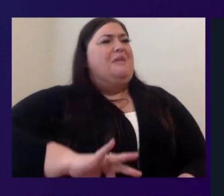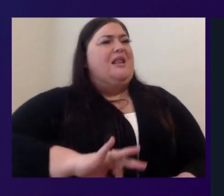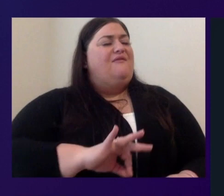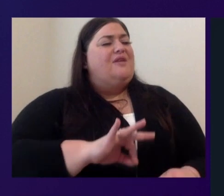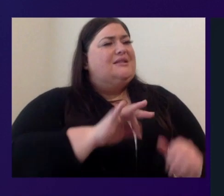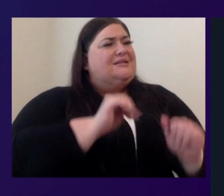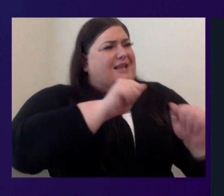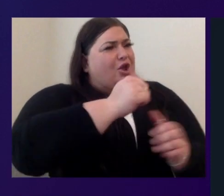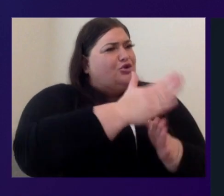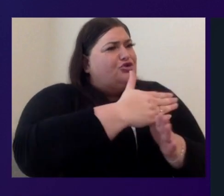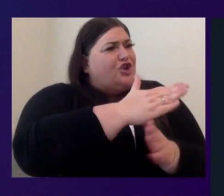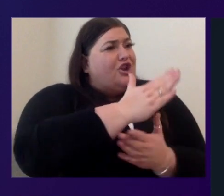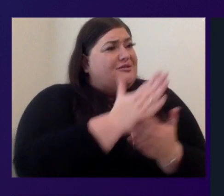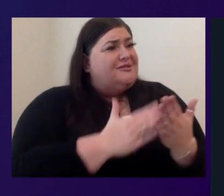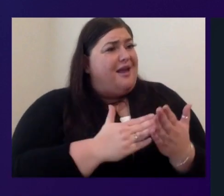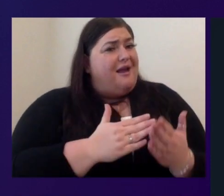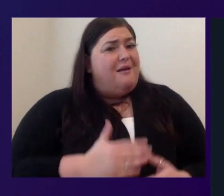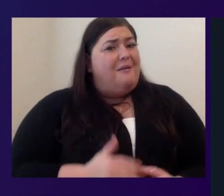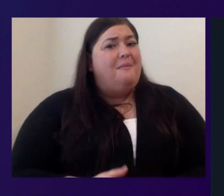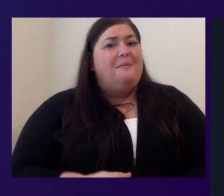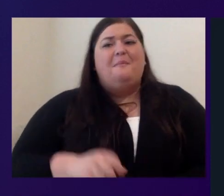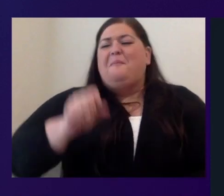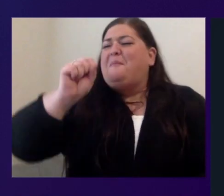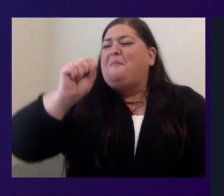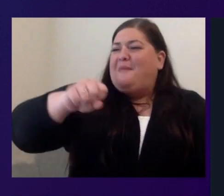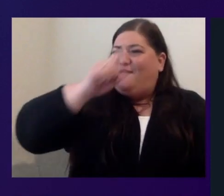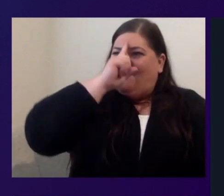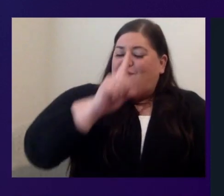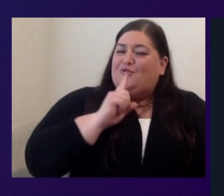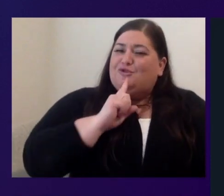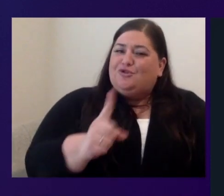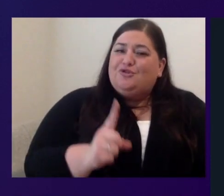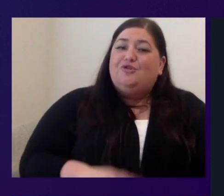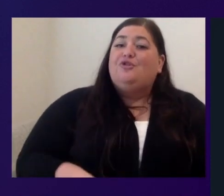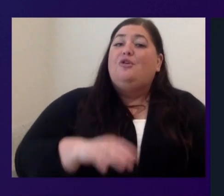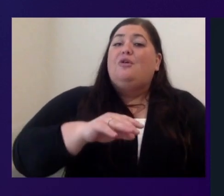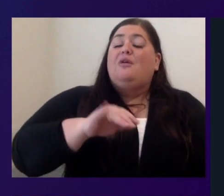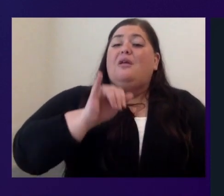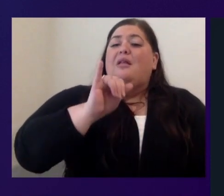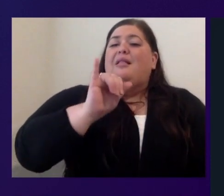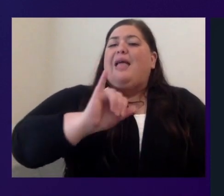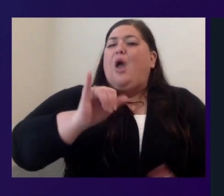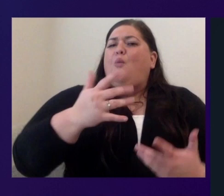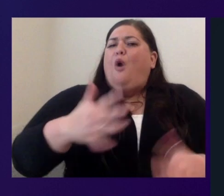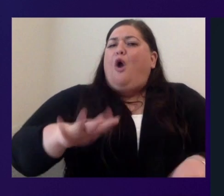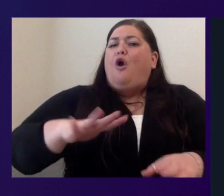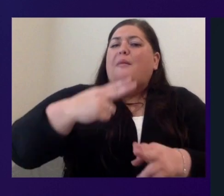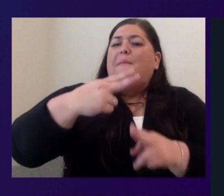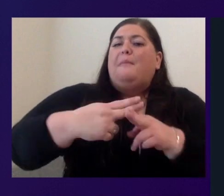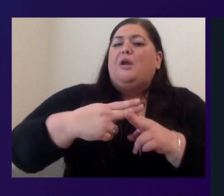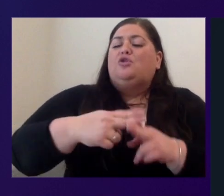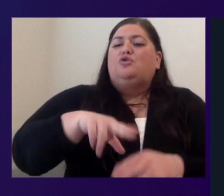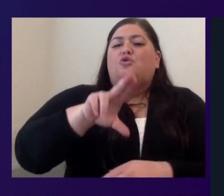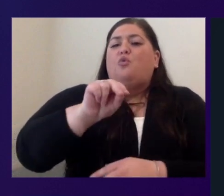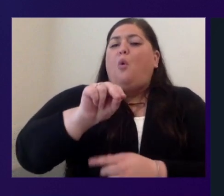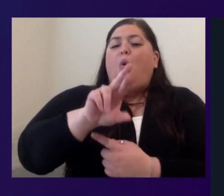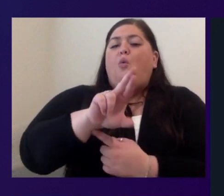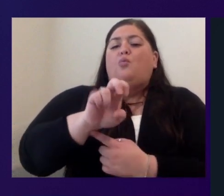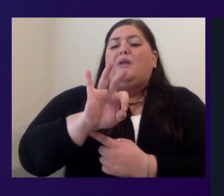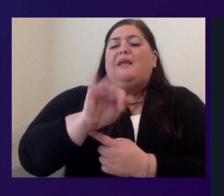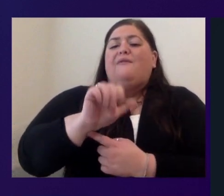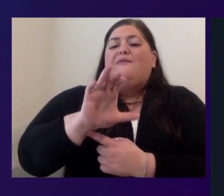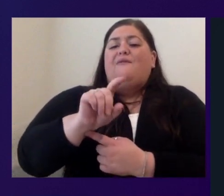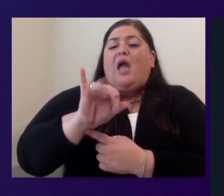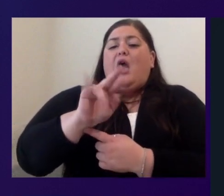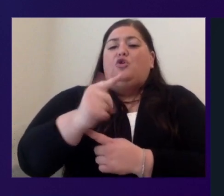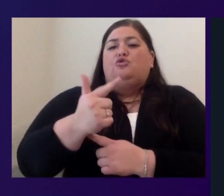of those for our viewers? Yeah, absolutely. So one of the benefits that we already talked about is no refactoring, right? You bring your application as is. You